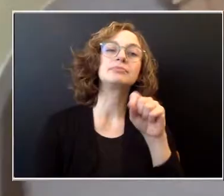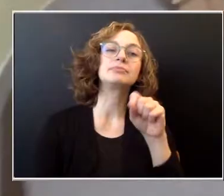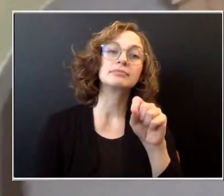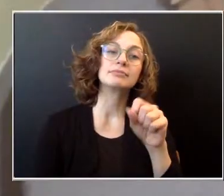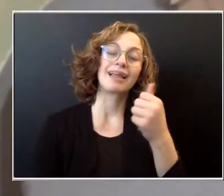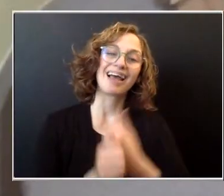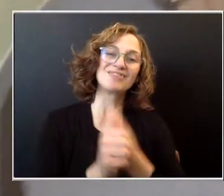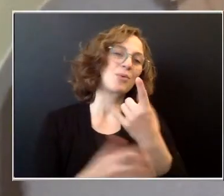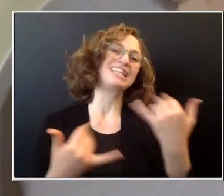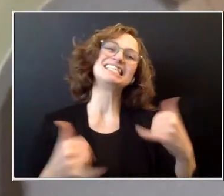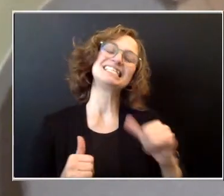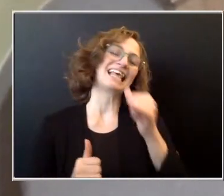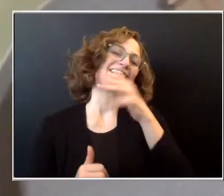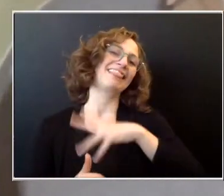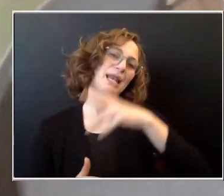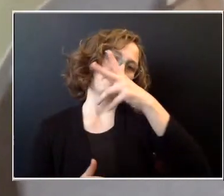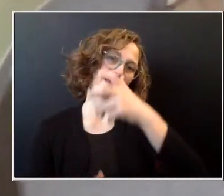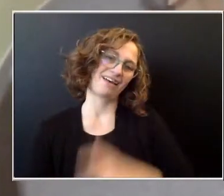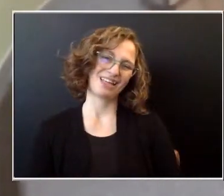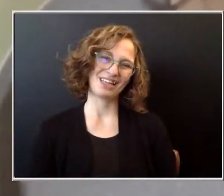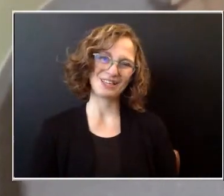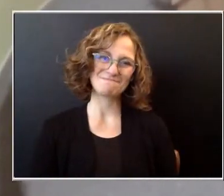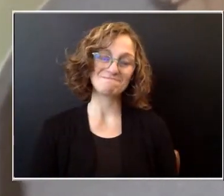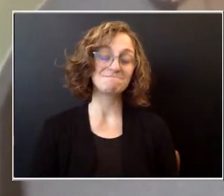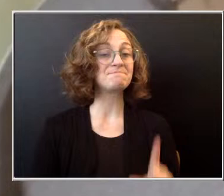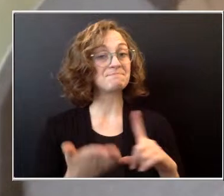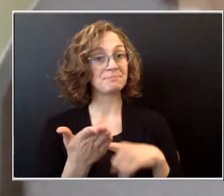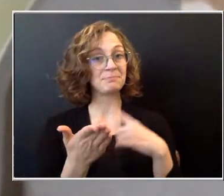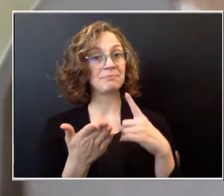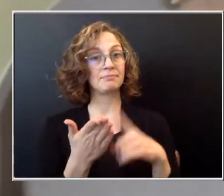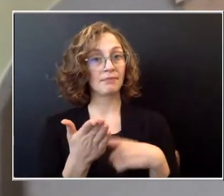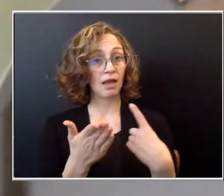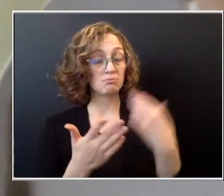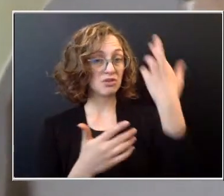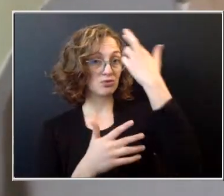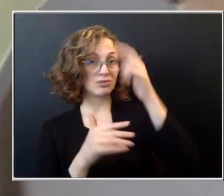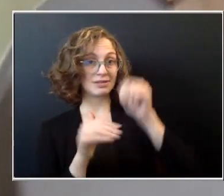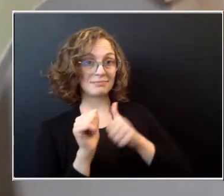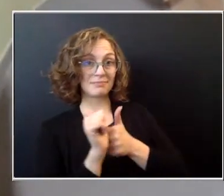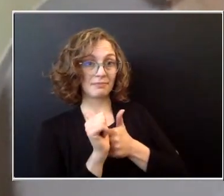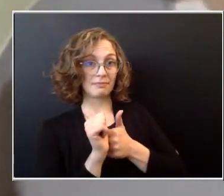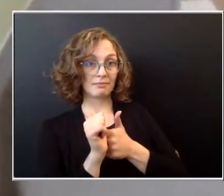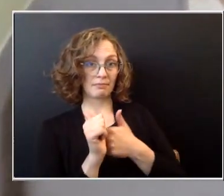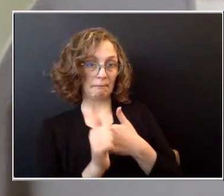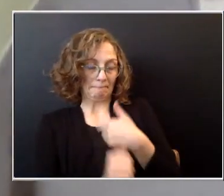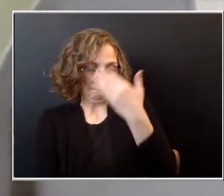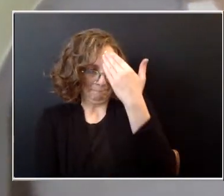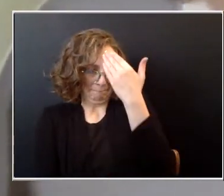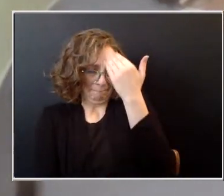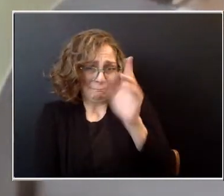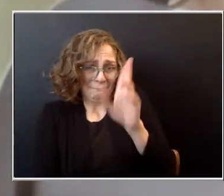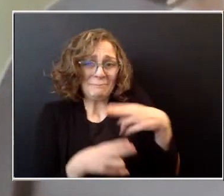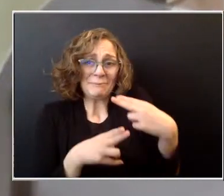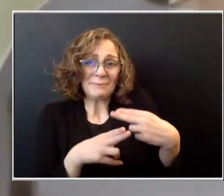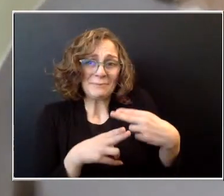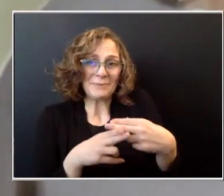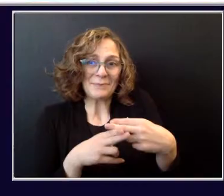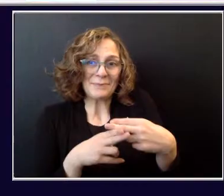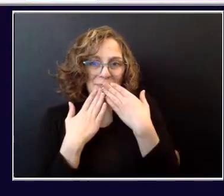still a ladybug. And sometimes there's a reason behind that. That's because I forgot your name.